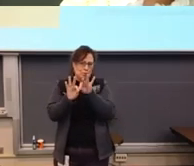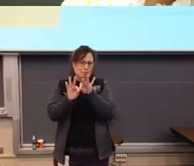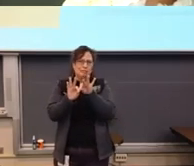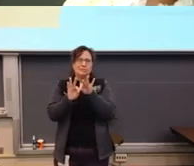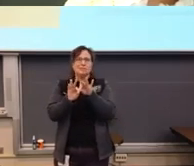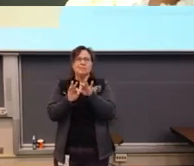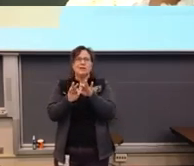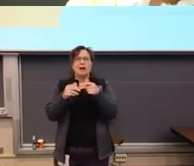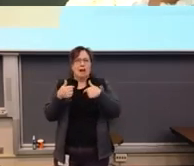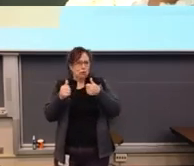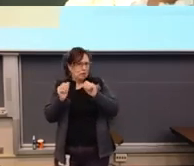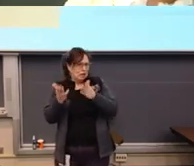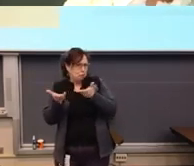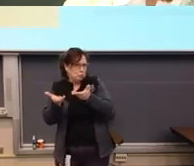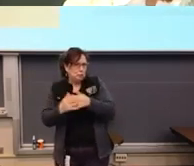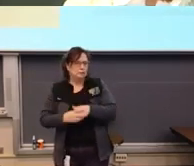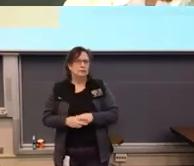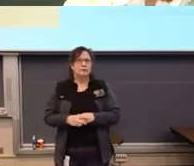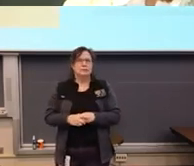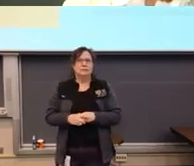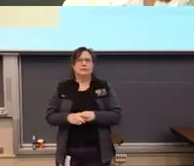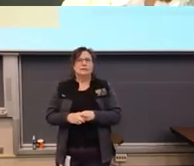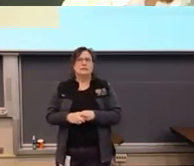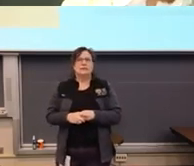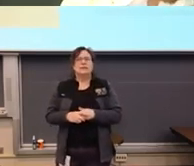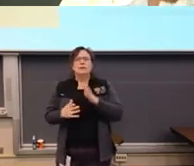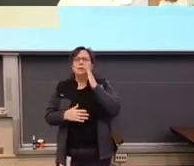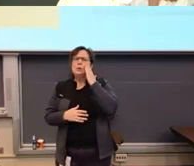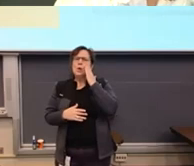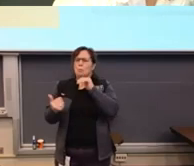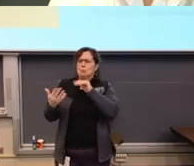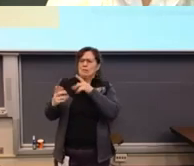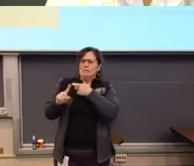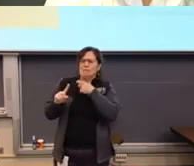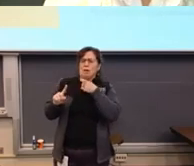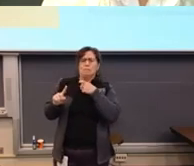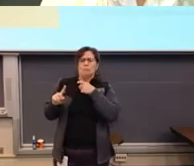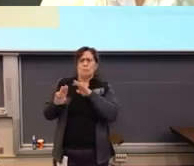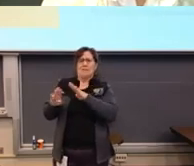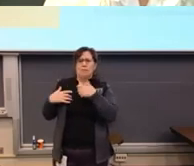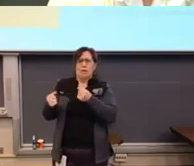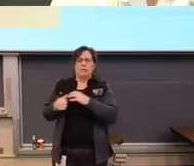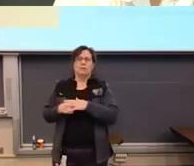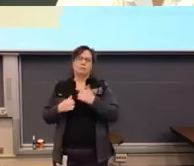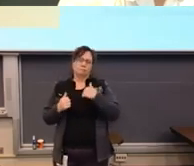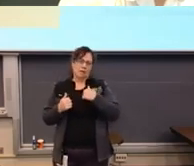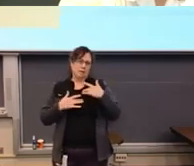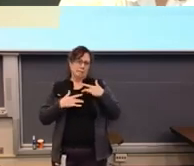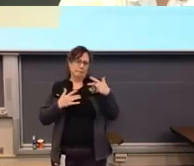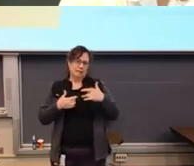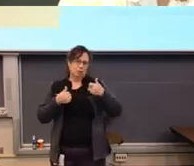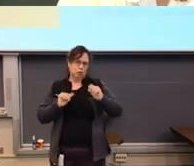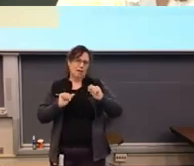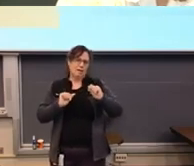important piece that I try to introduce more from a behavioral health perspective, I try to teach all of the patients the tool